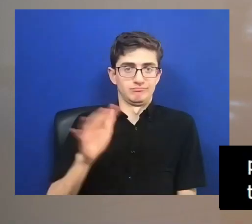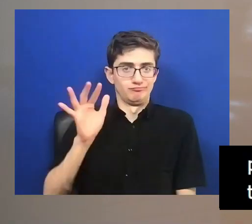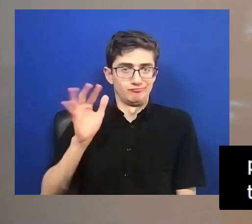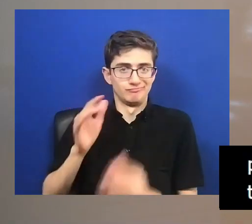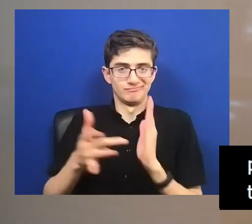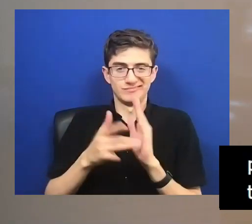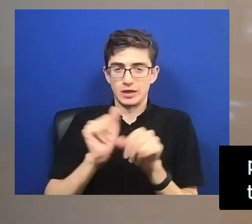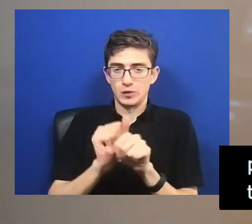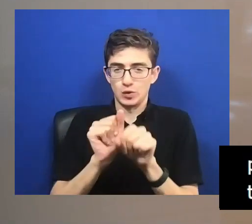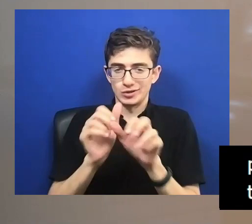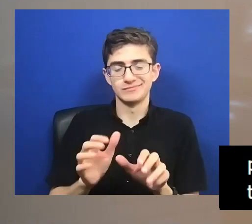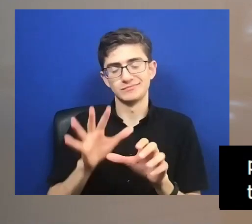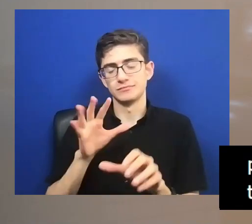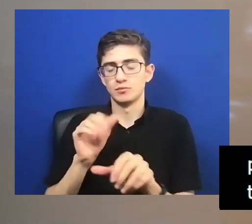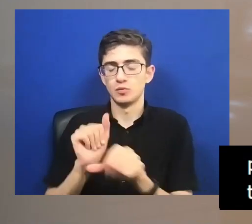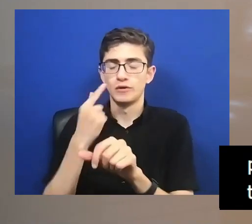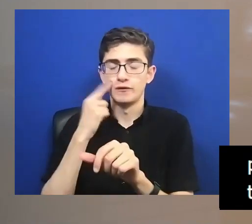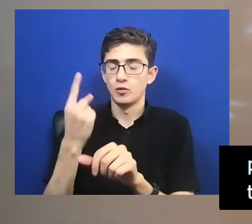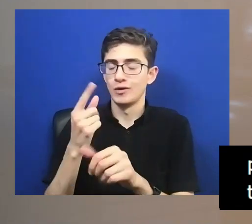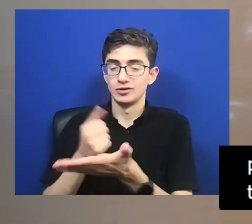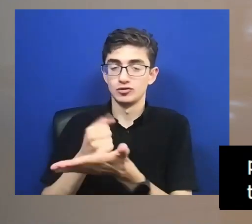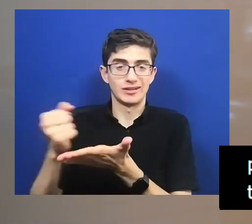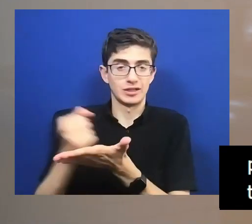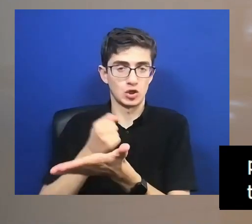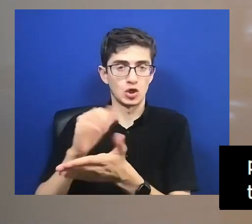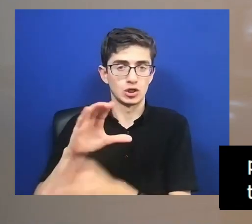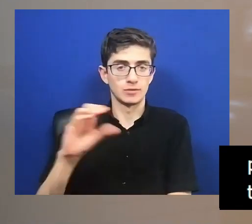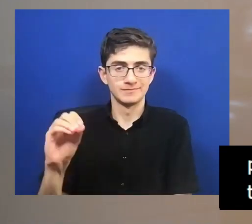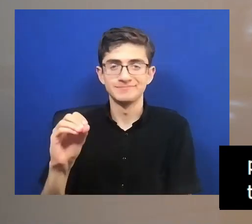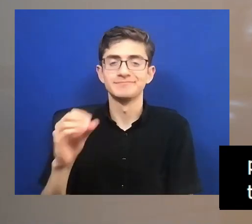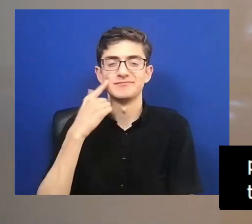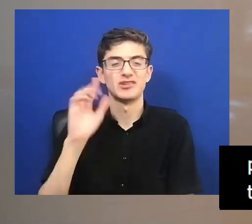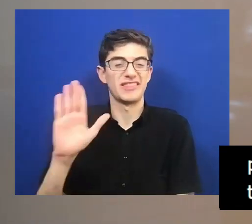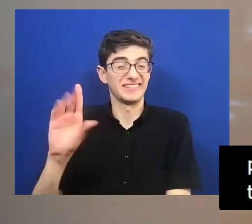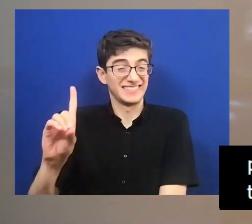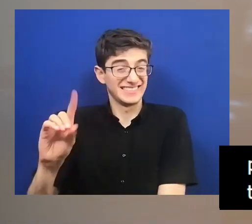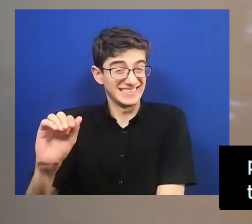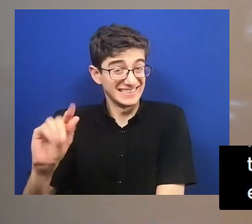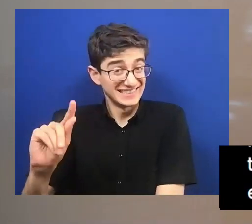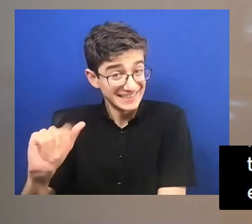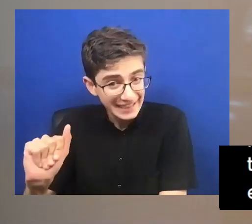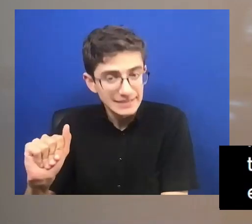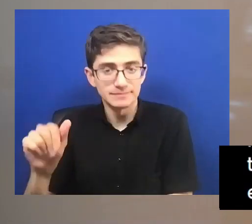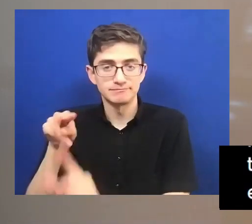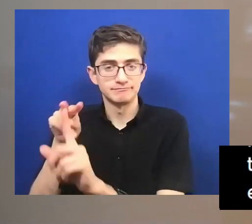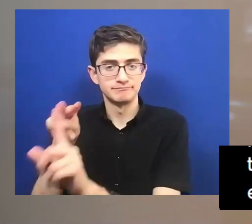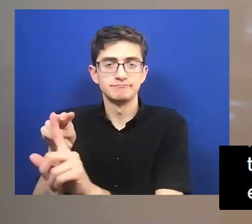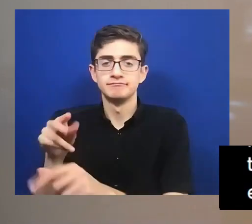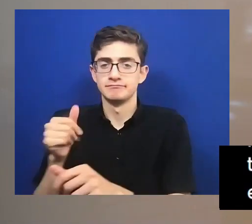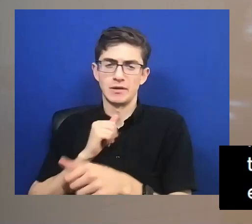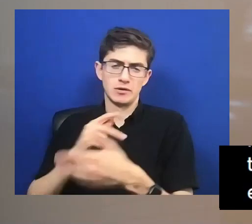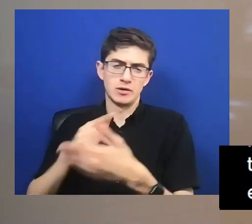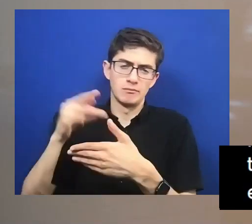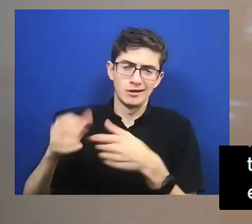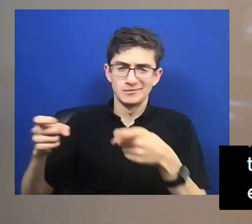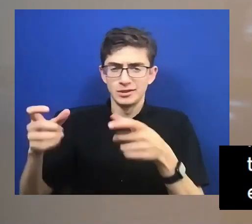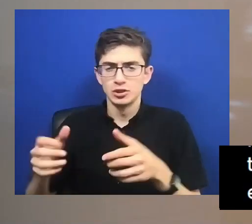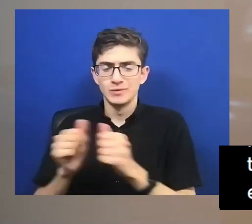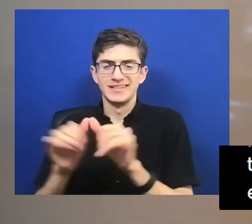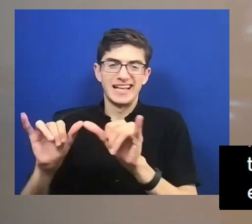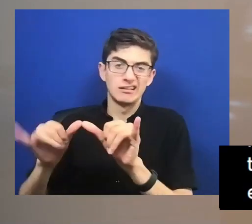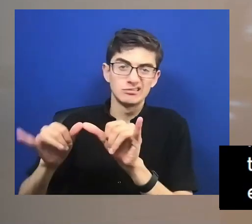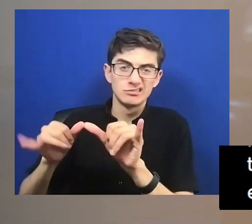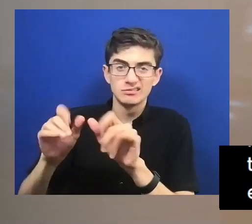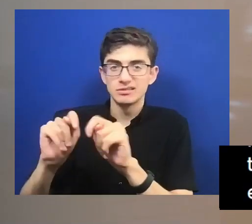card company on their data side. I was a product manager leading, you know, pretty much their engineering teams, right? And our